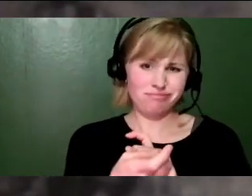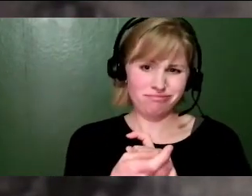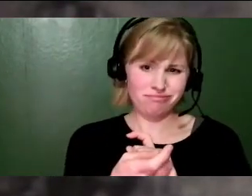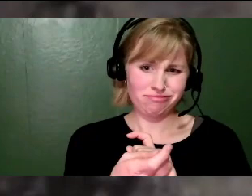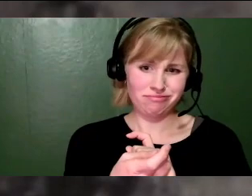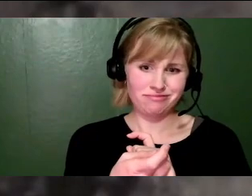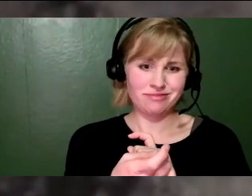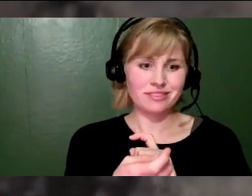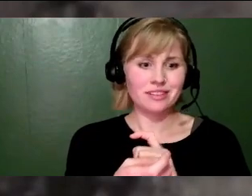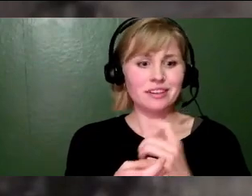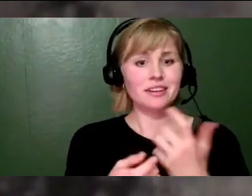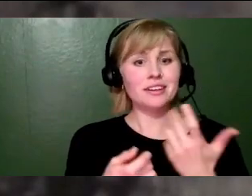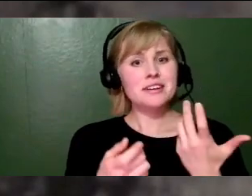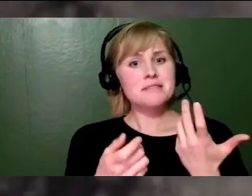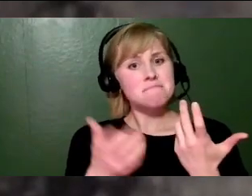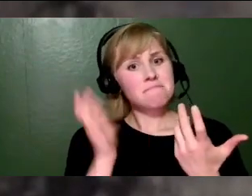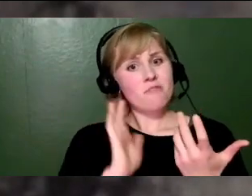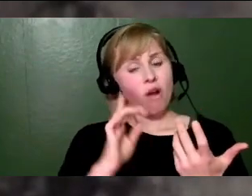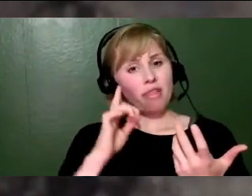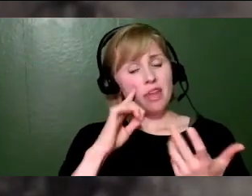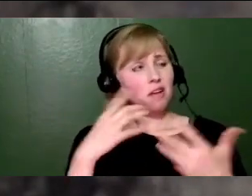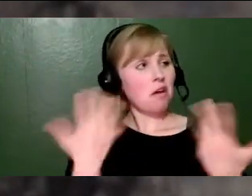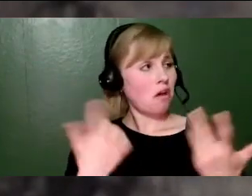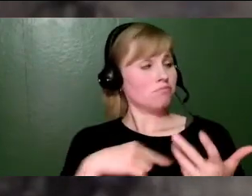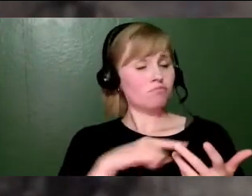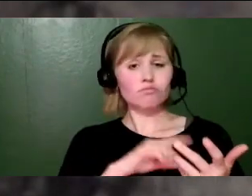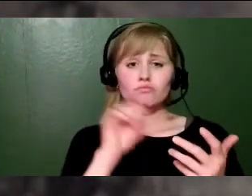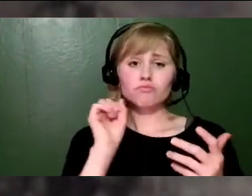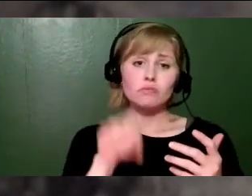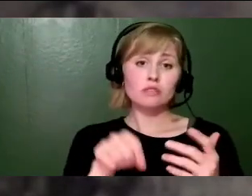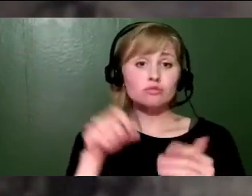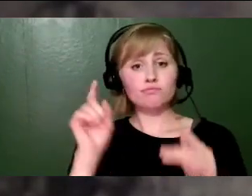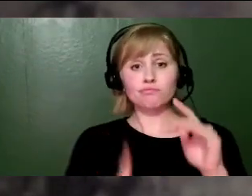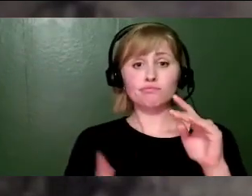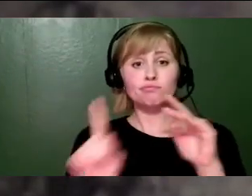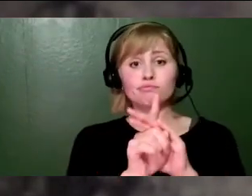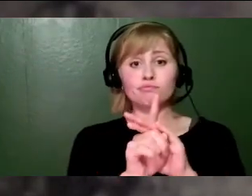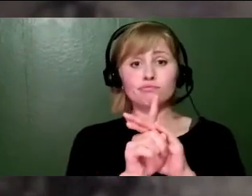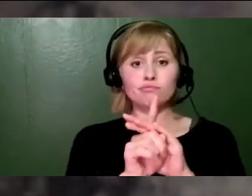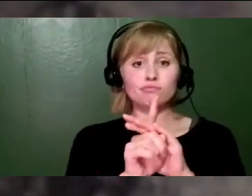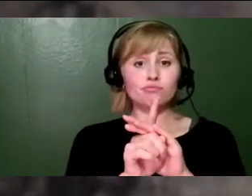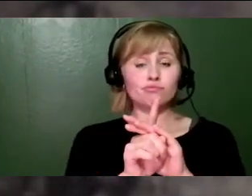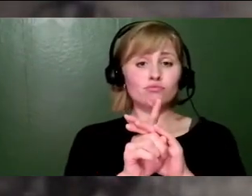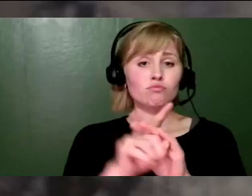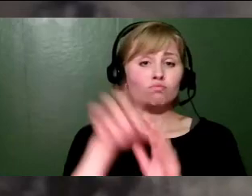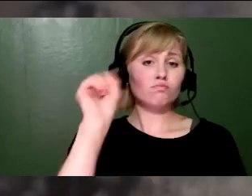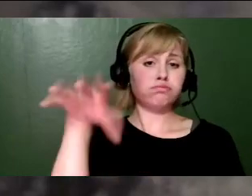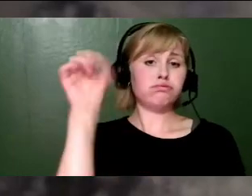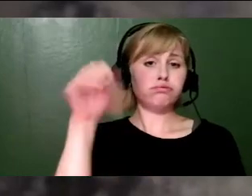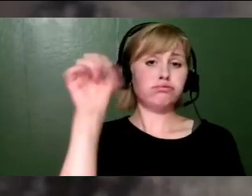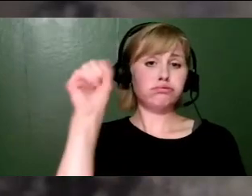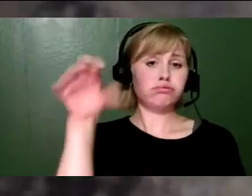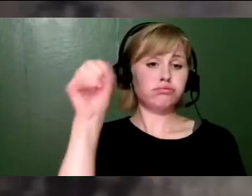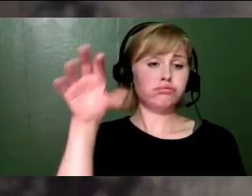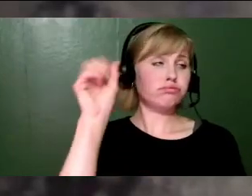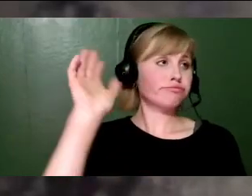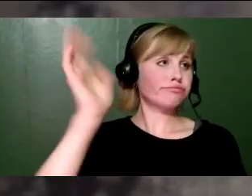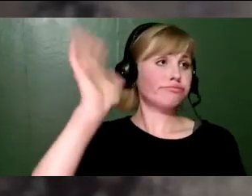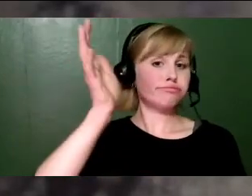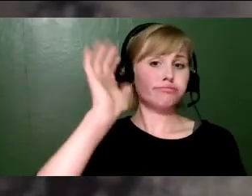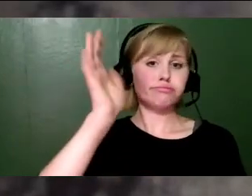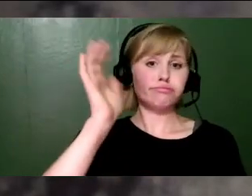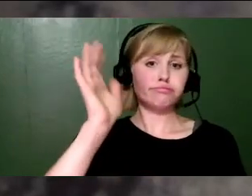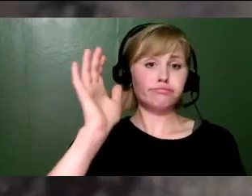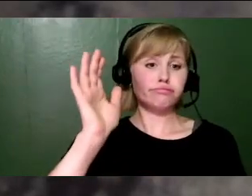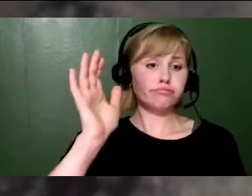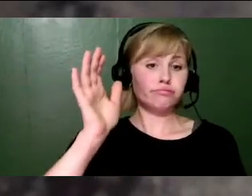2 hours and sort of unload our immense knowledge about complex